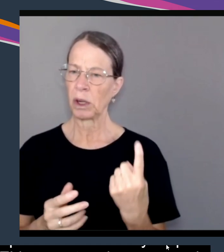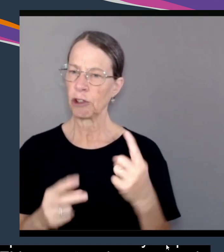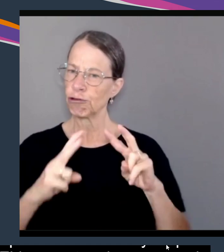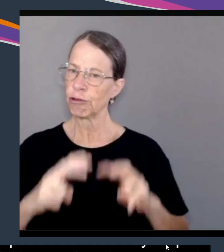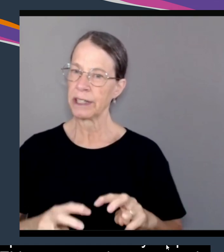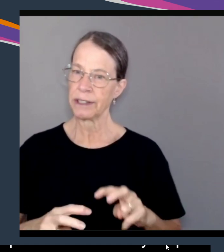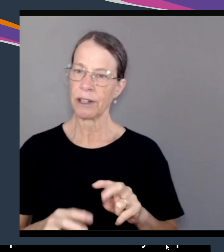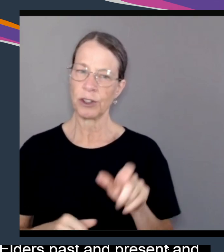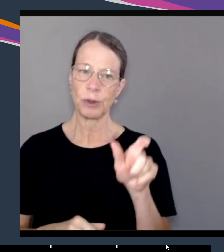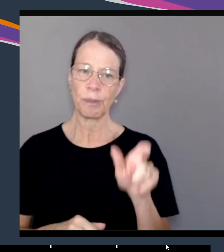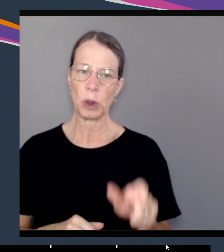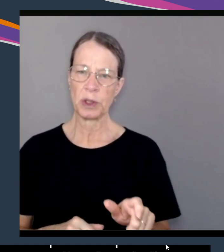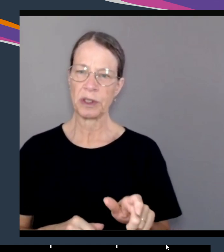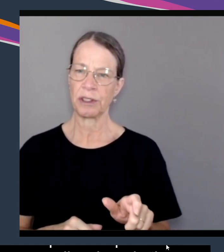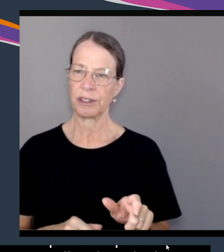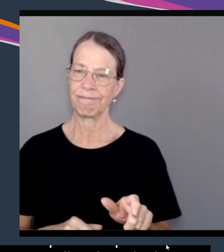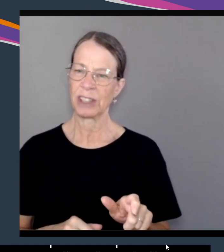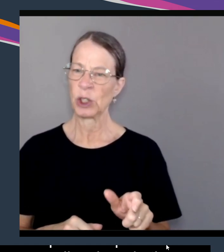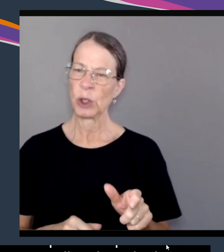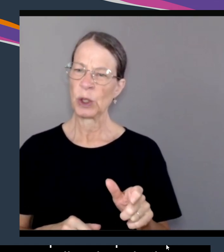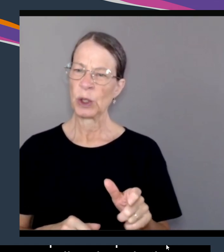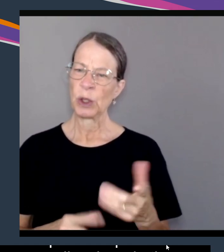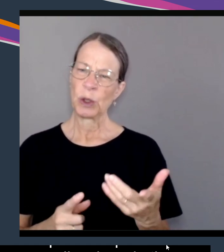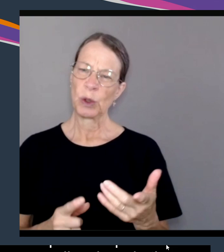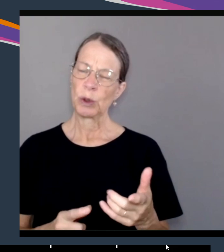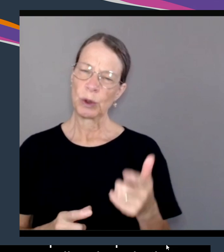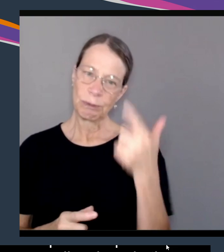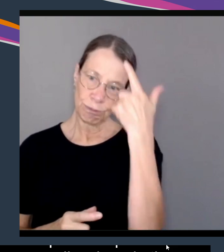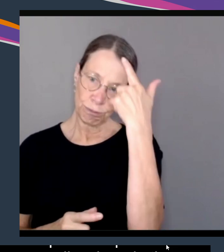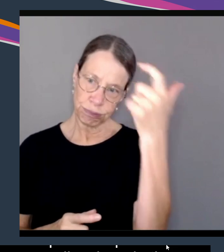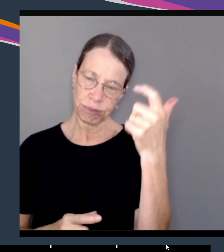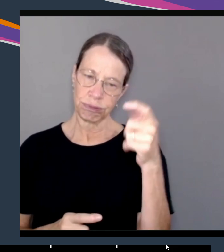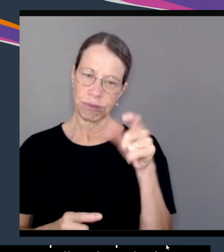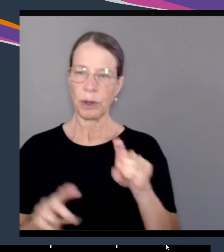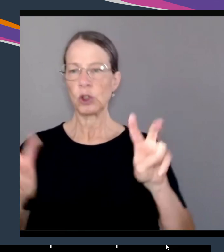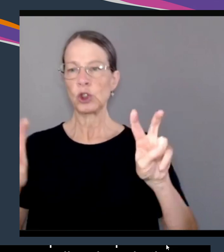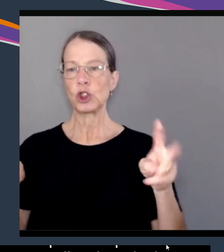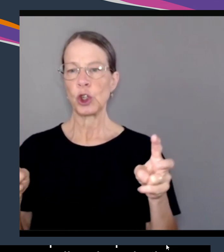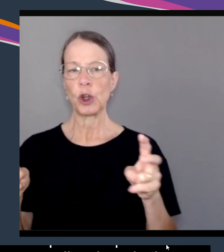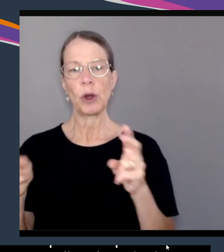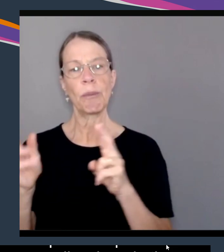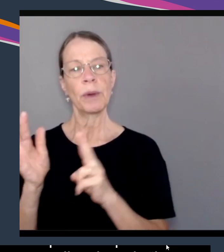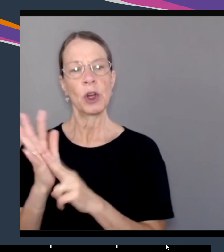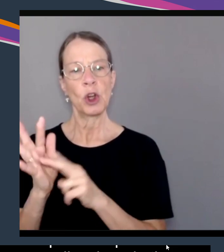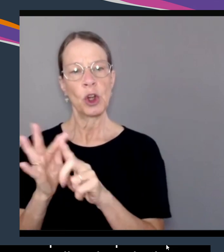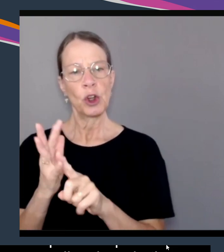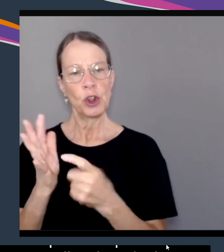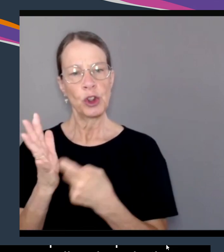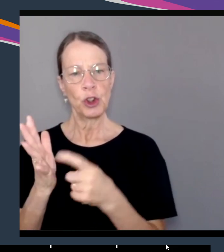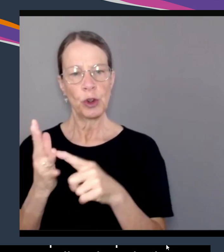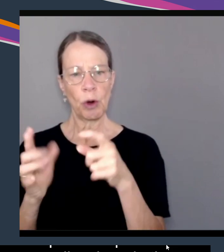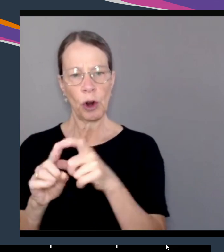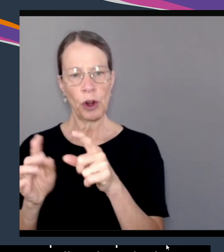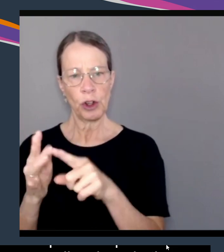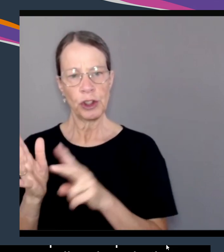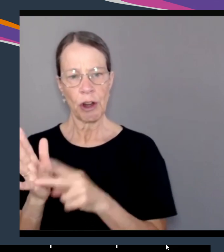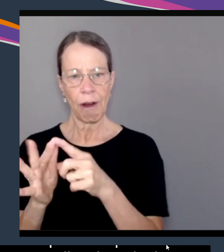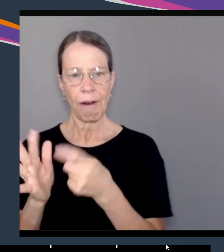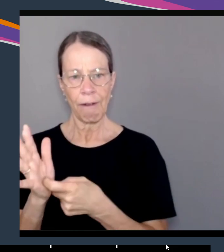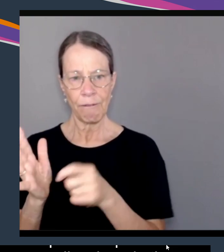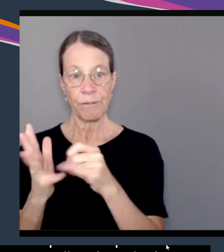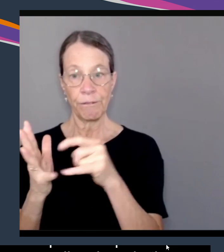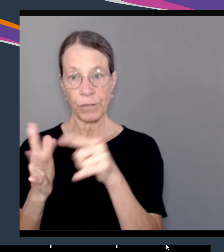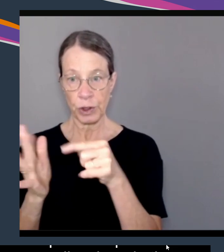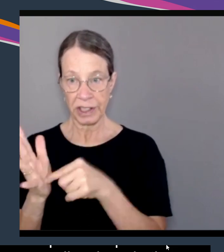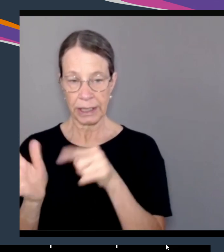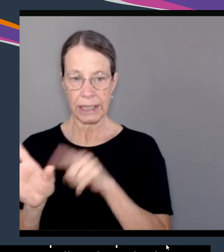term neurodiversity. And Judy Singer took a really important step forward that was